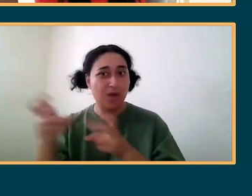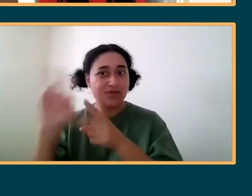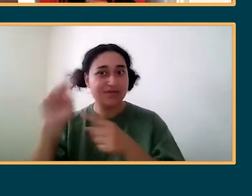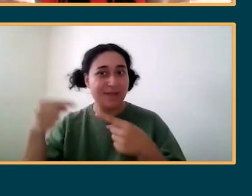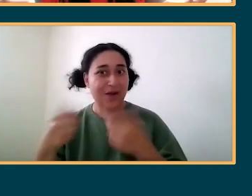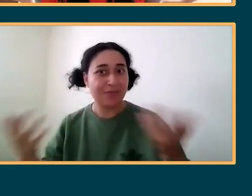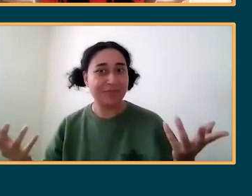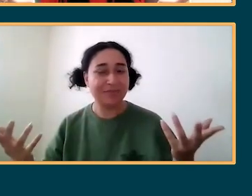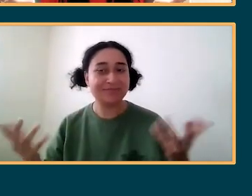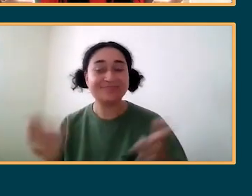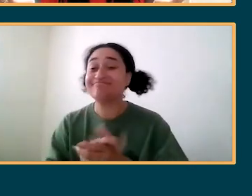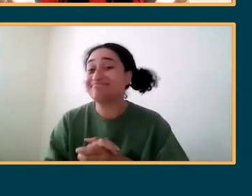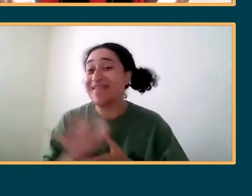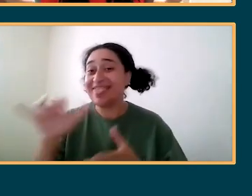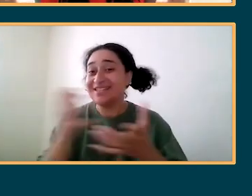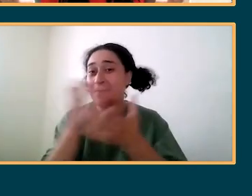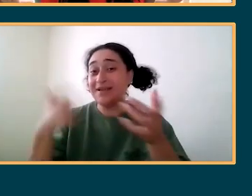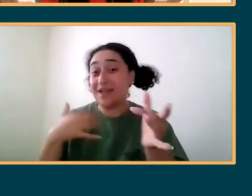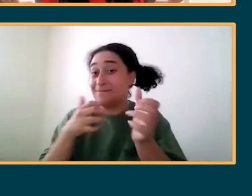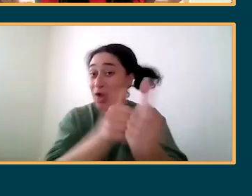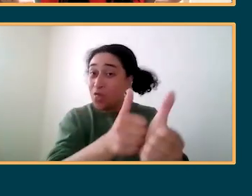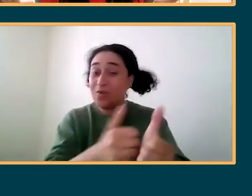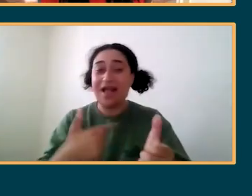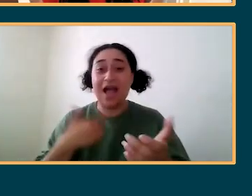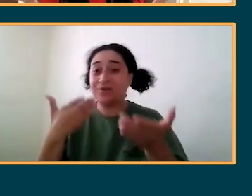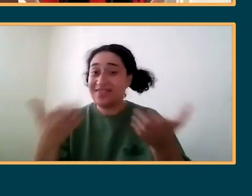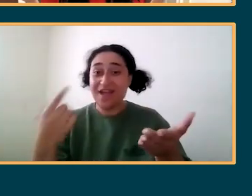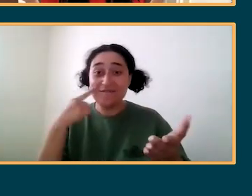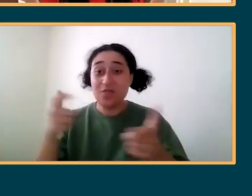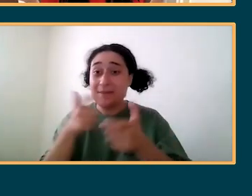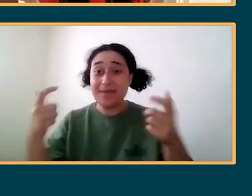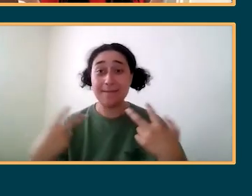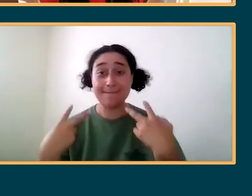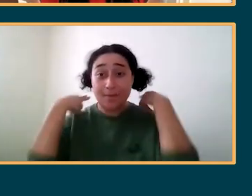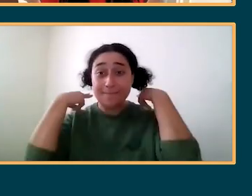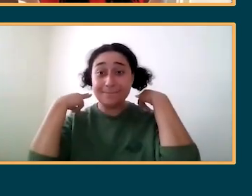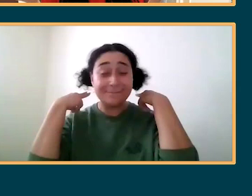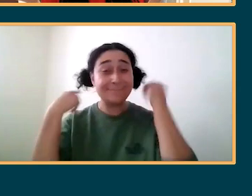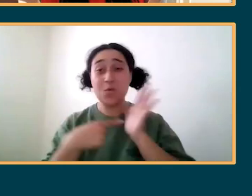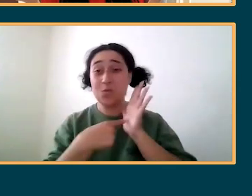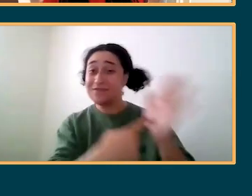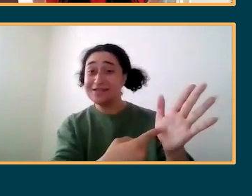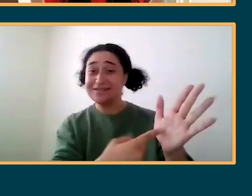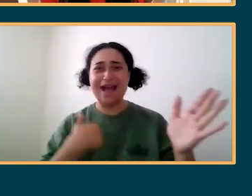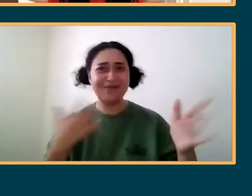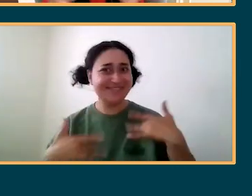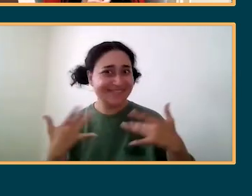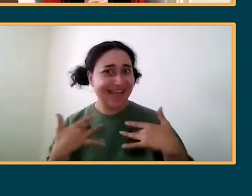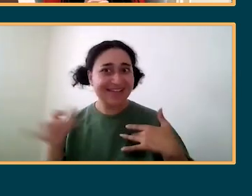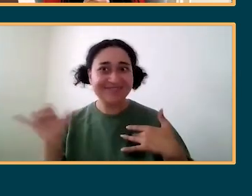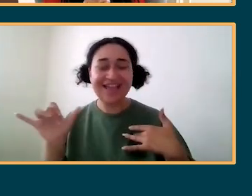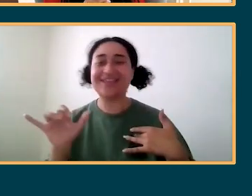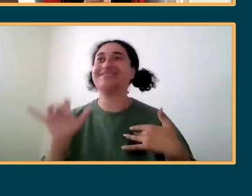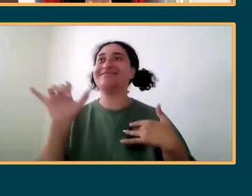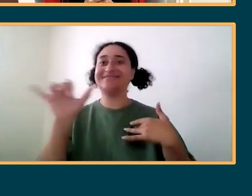Well, I mean, that's how much I'm following along. I was there for the big, hair reveal. I was excited. I was like,